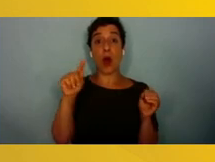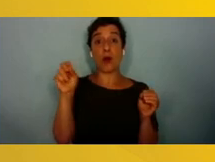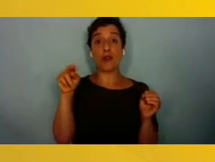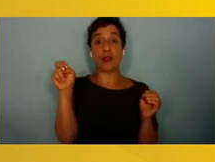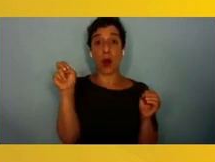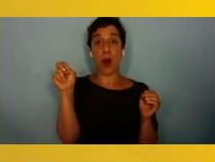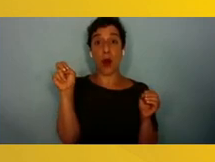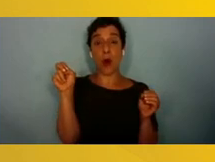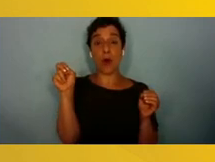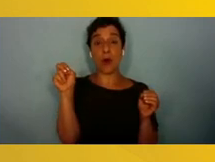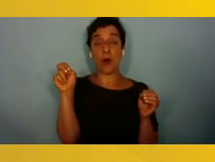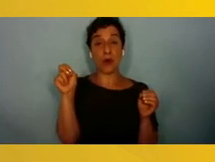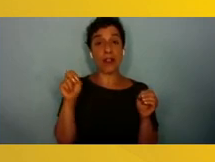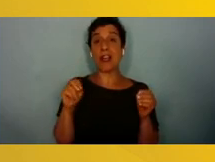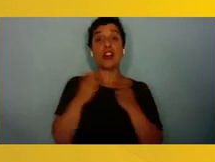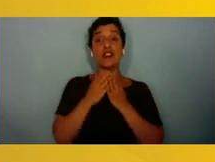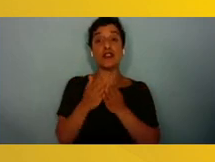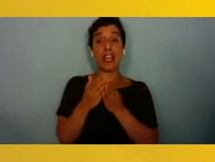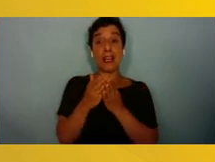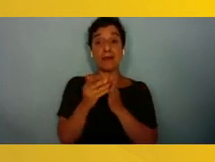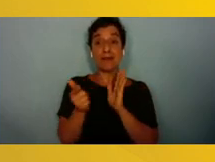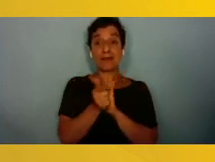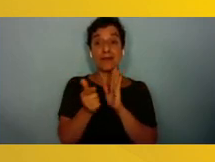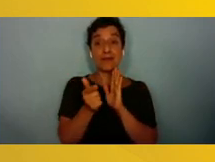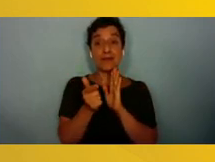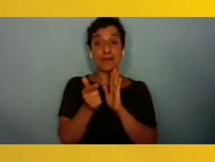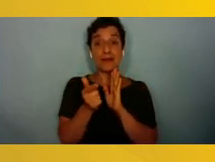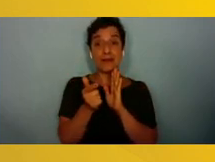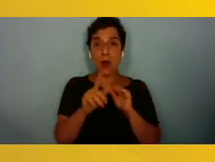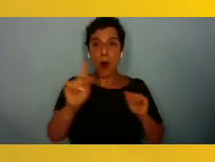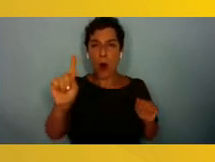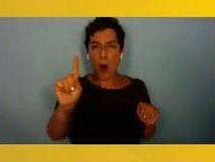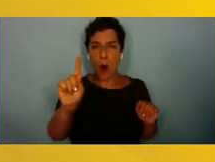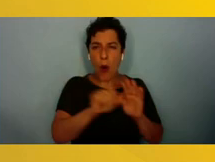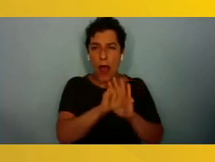to go. Can we just hold on the animation for a minute?